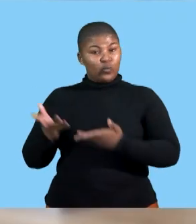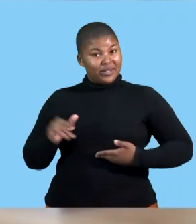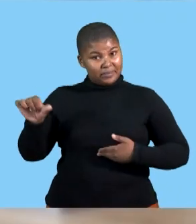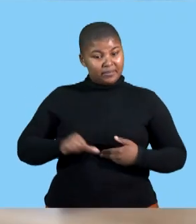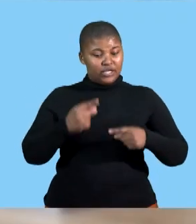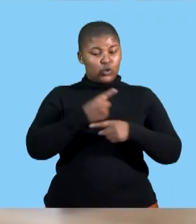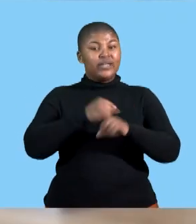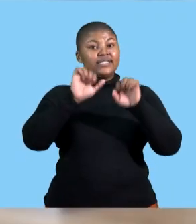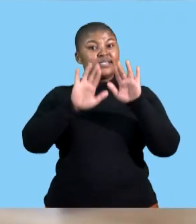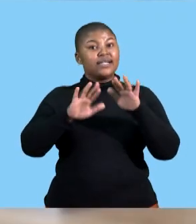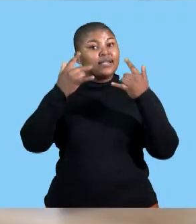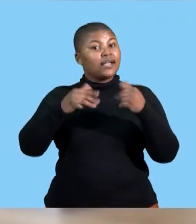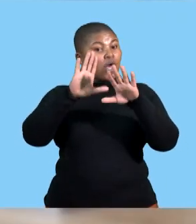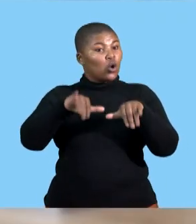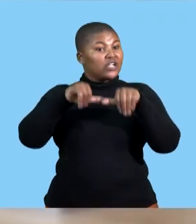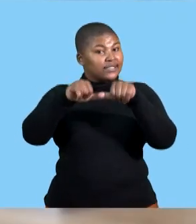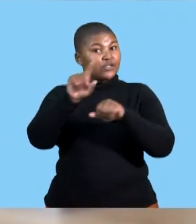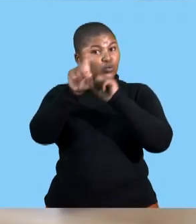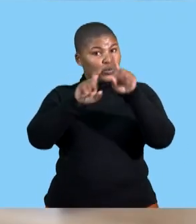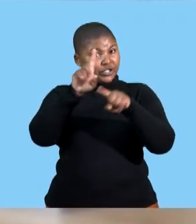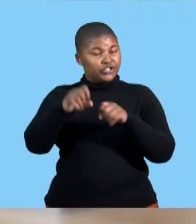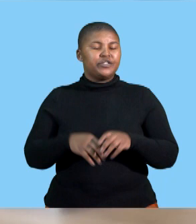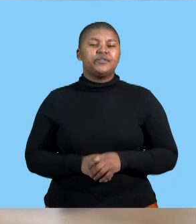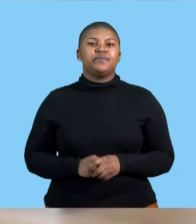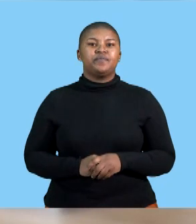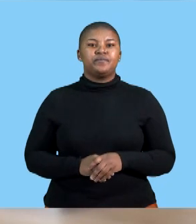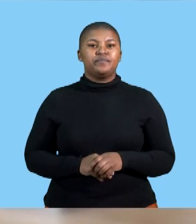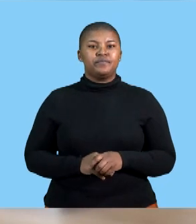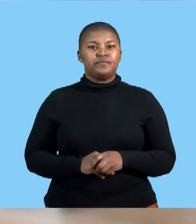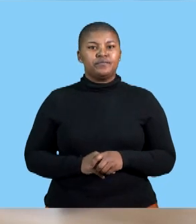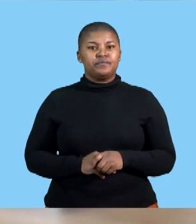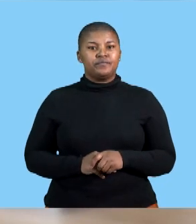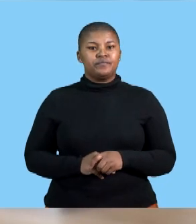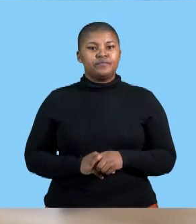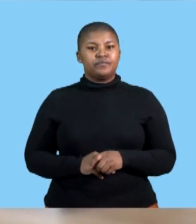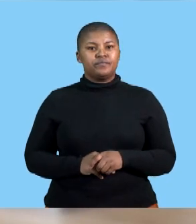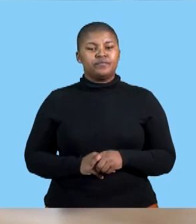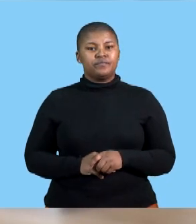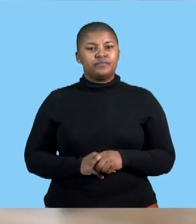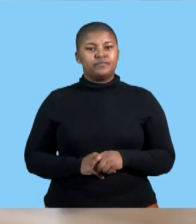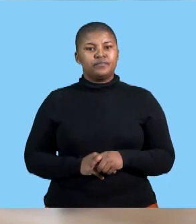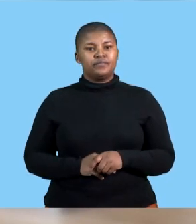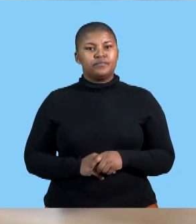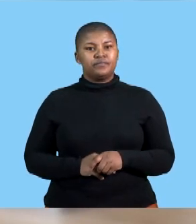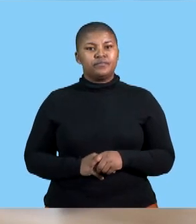Welcome back, grade 10s. Now let's move on to our application questions.